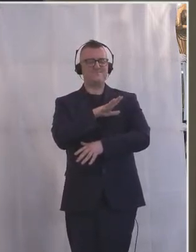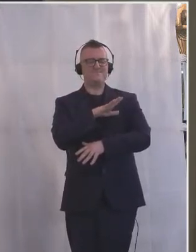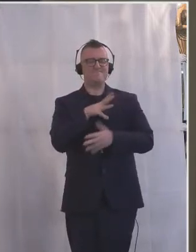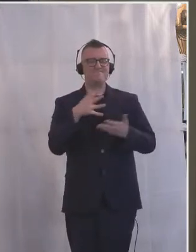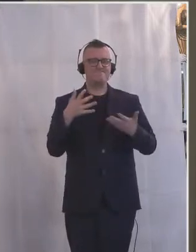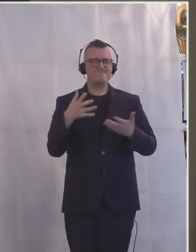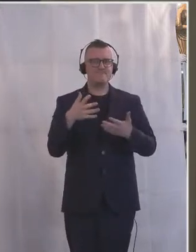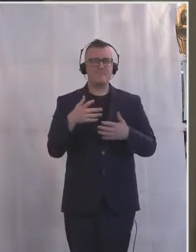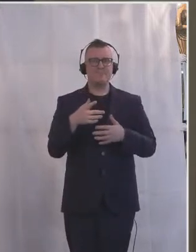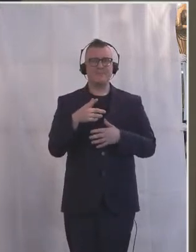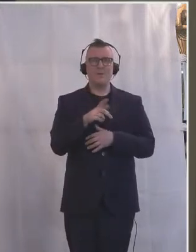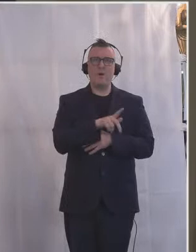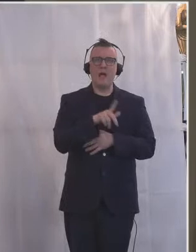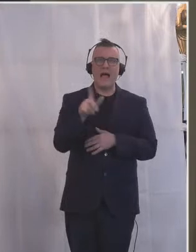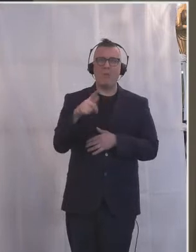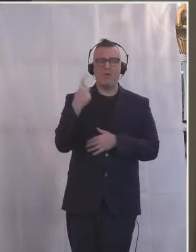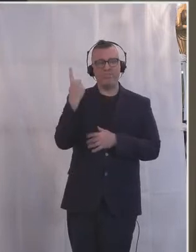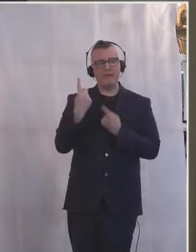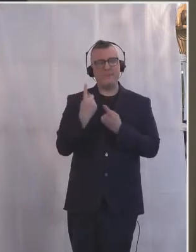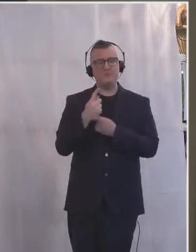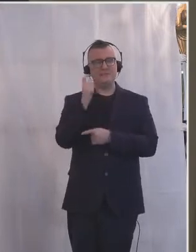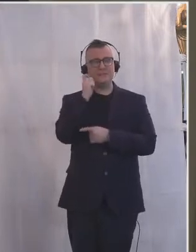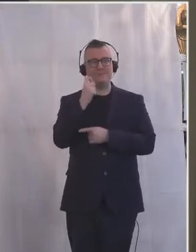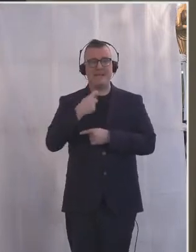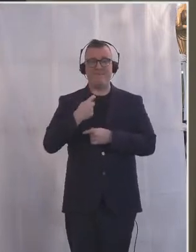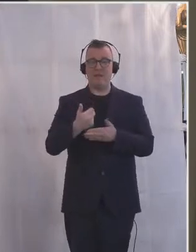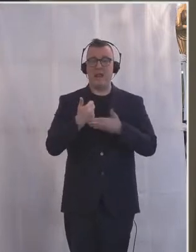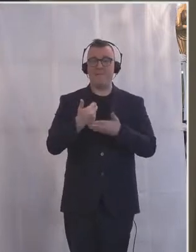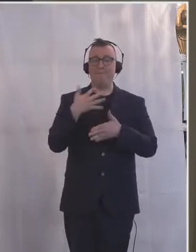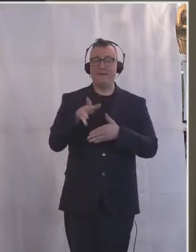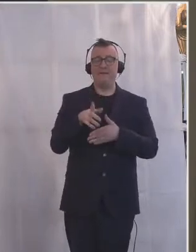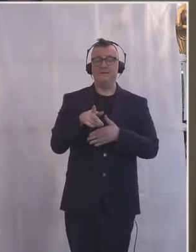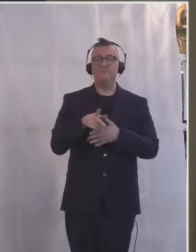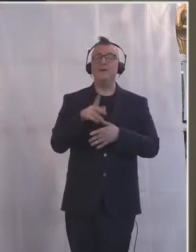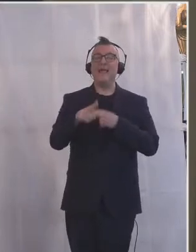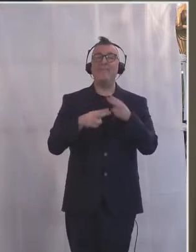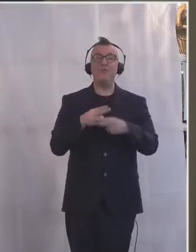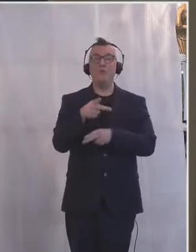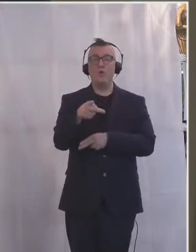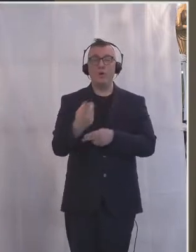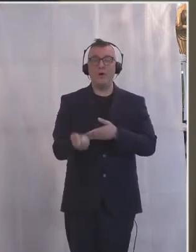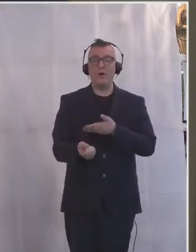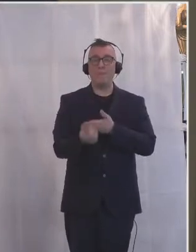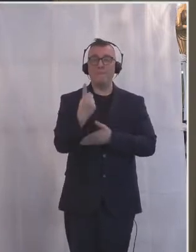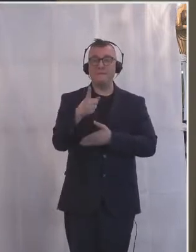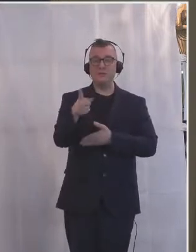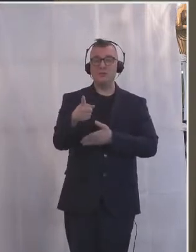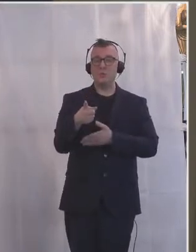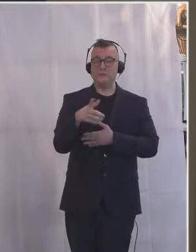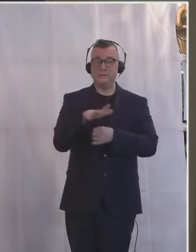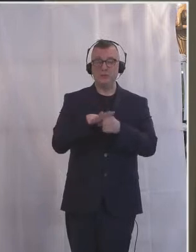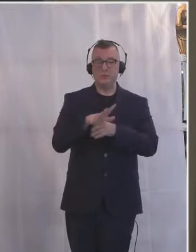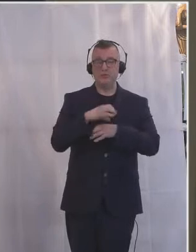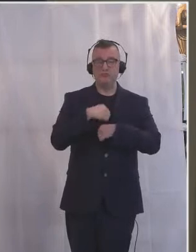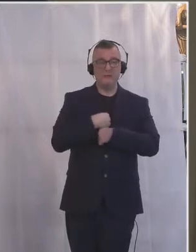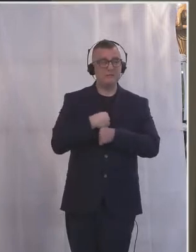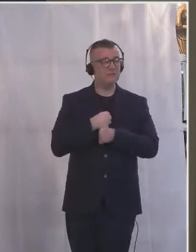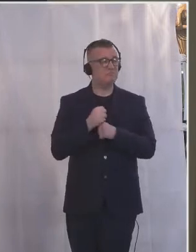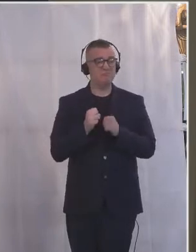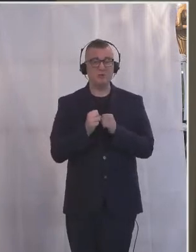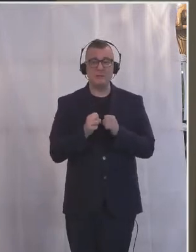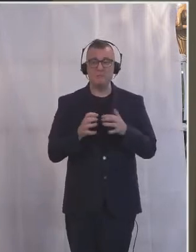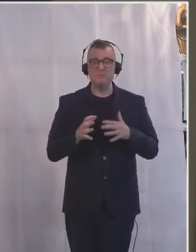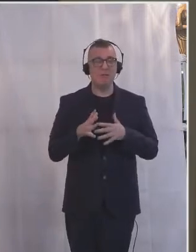I'll come on to talk about some things that I found helpful, but I think, you know, if you find yourself working in a situation that is stressful, unacceptable,